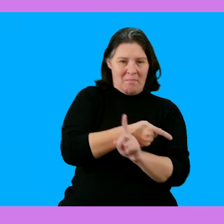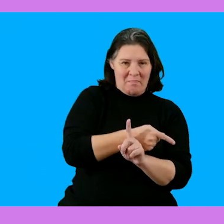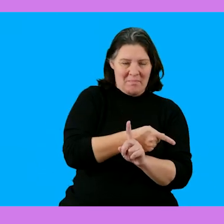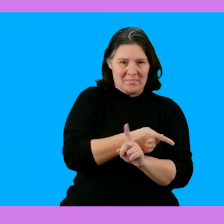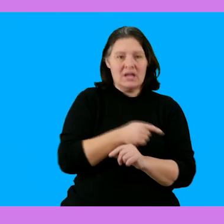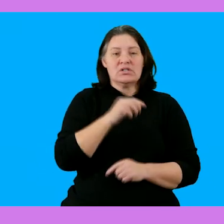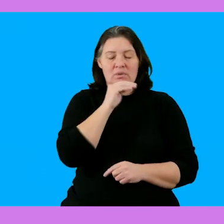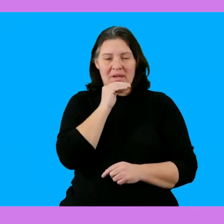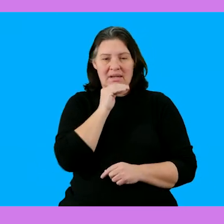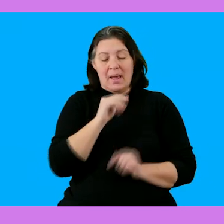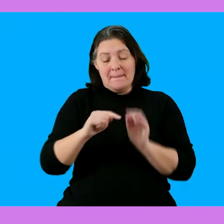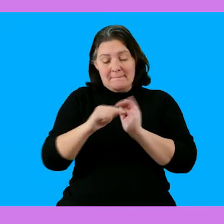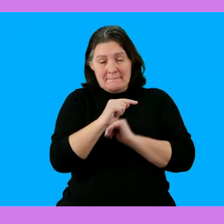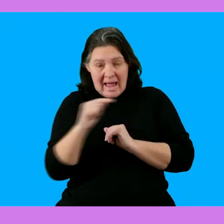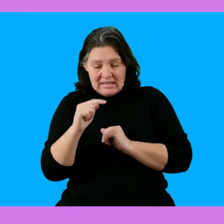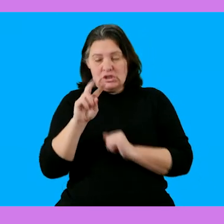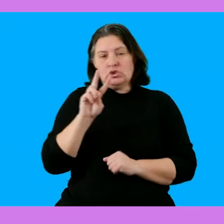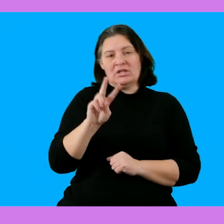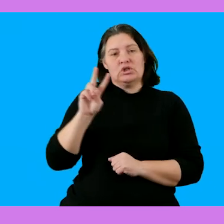right? Minus